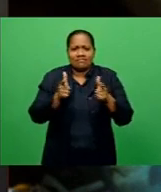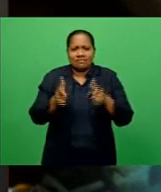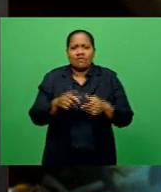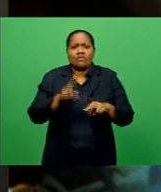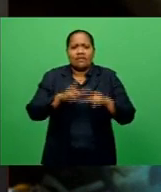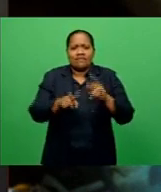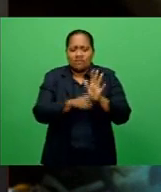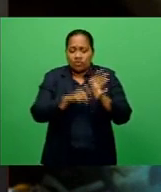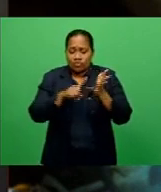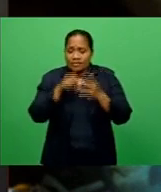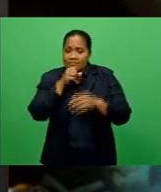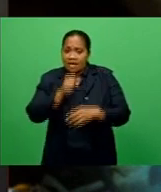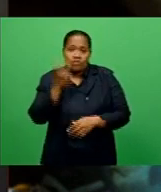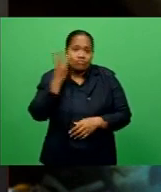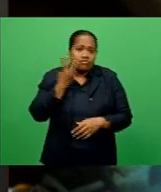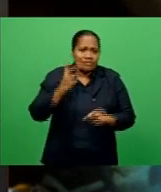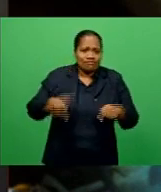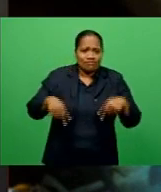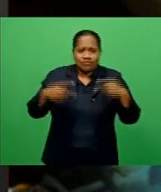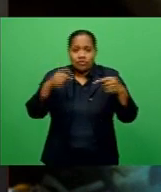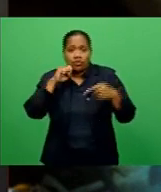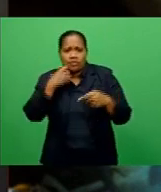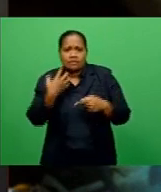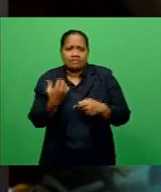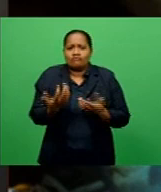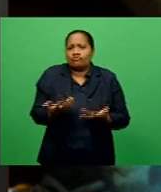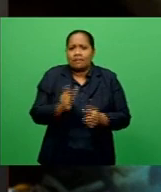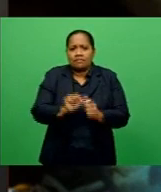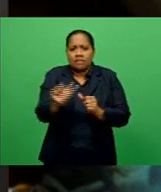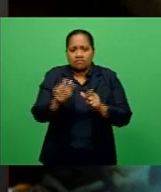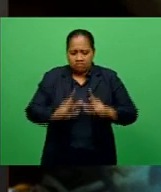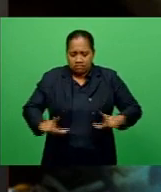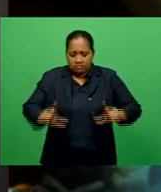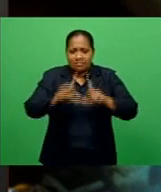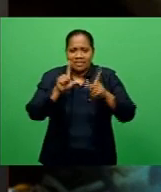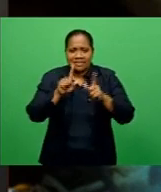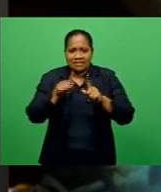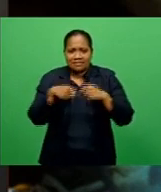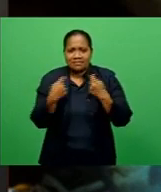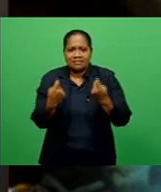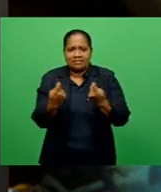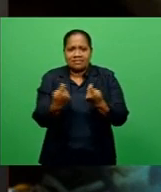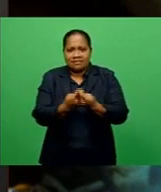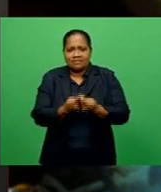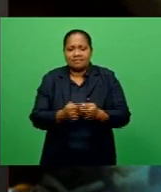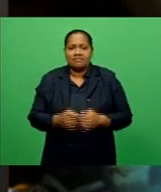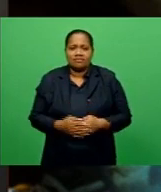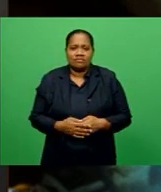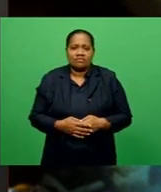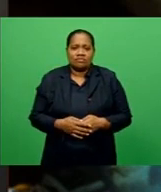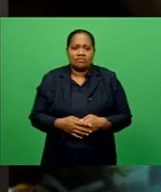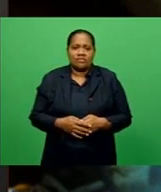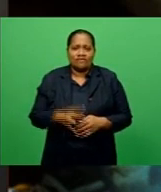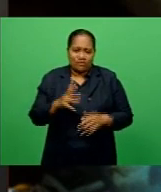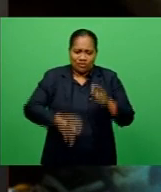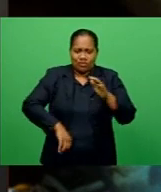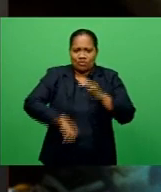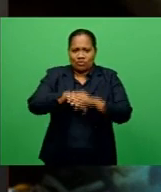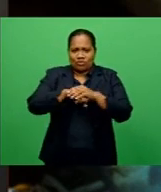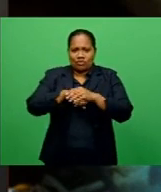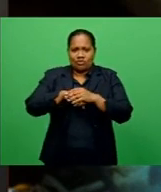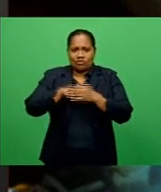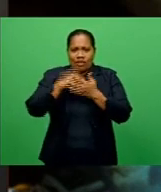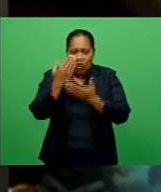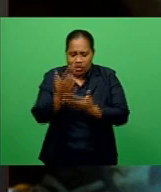men's and women's competition will consist of the best local teams vying for points at every tournament for top honours at the end of the